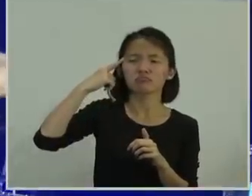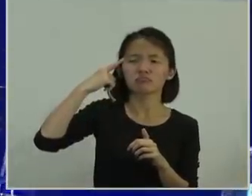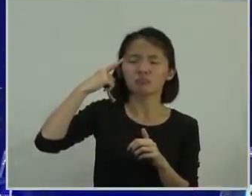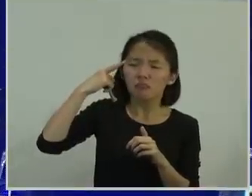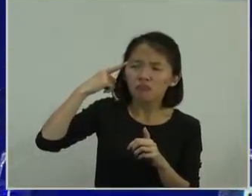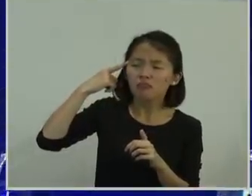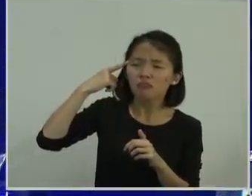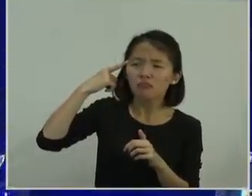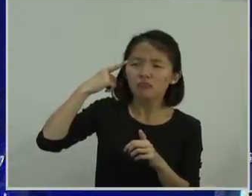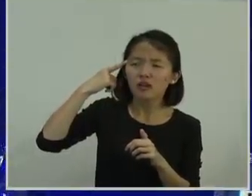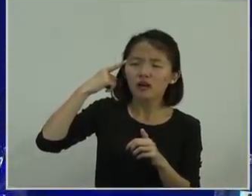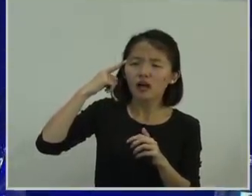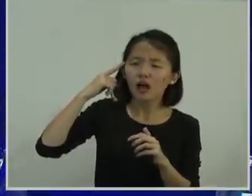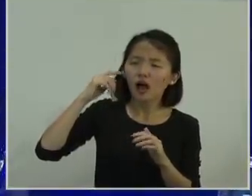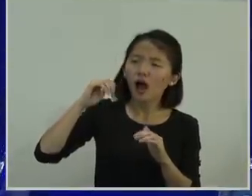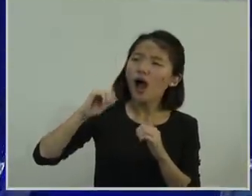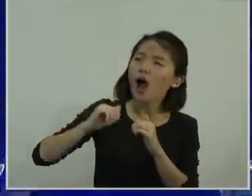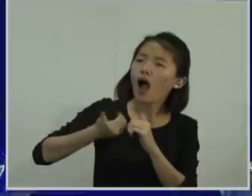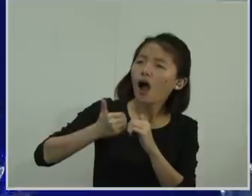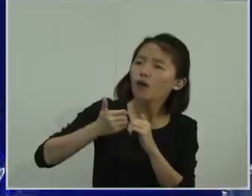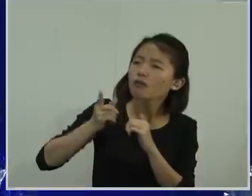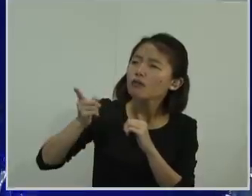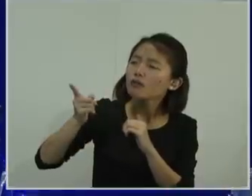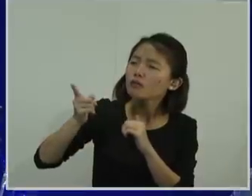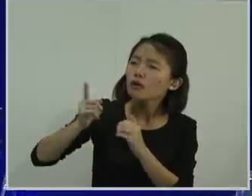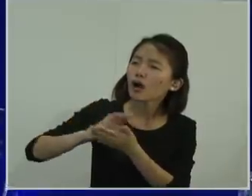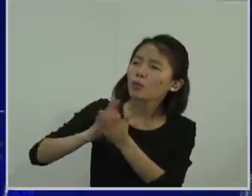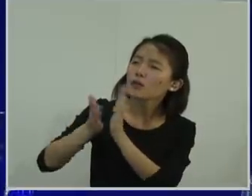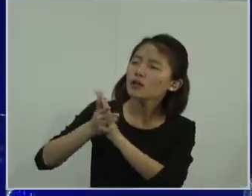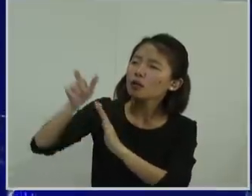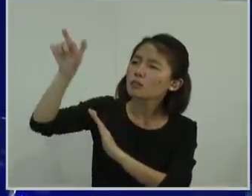how can anyone gain so much adoration?